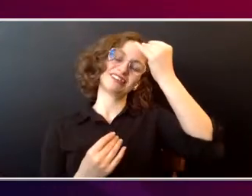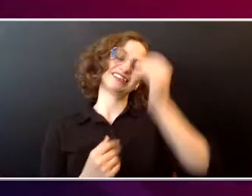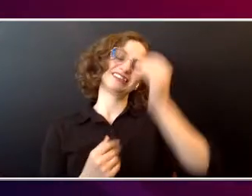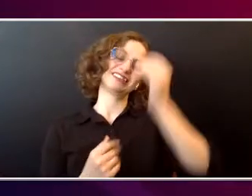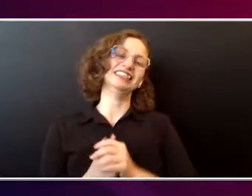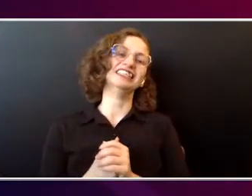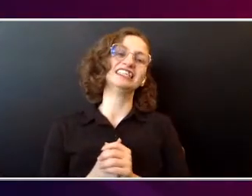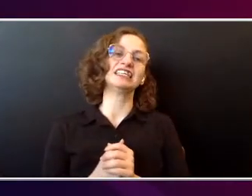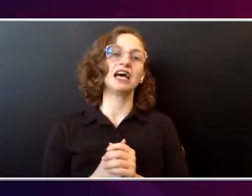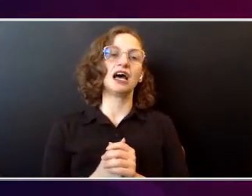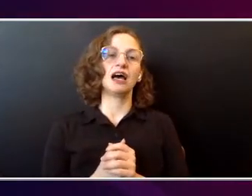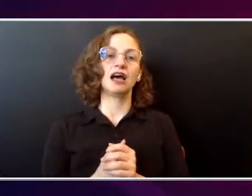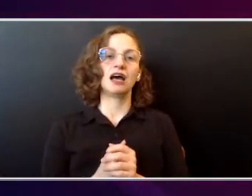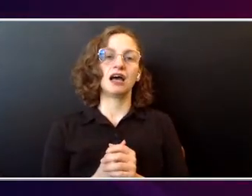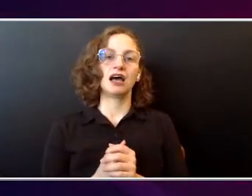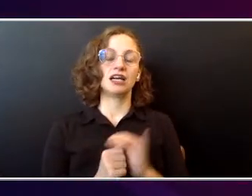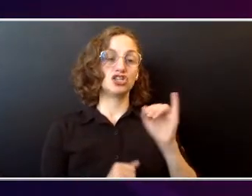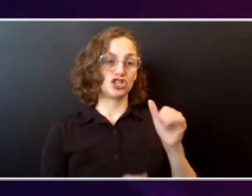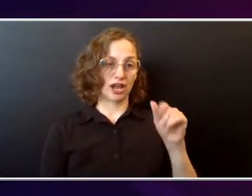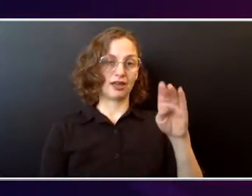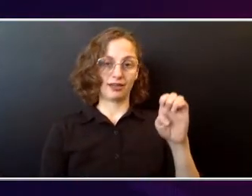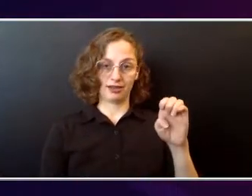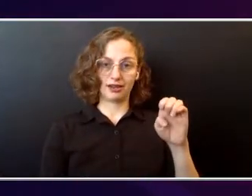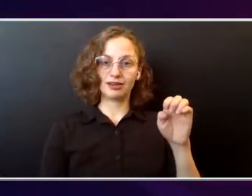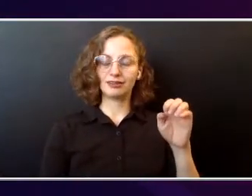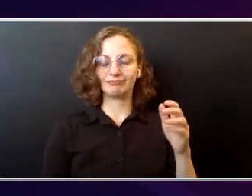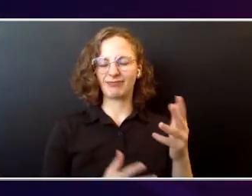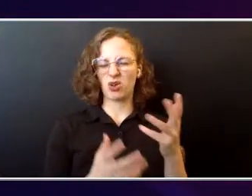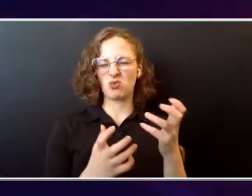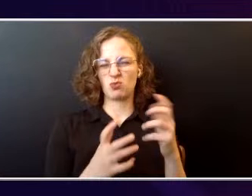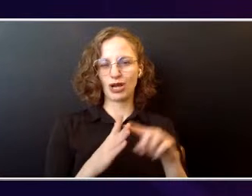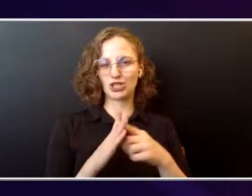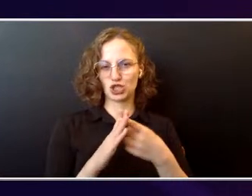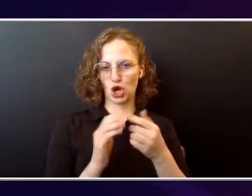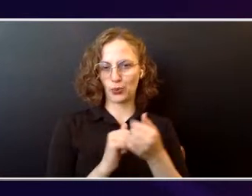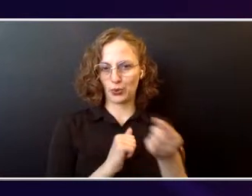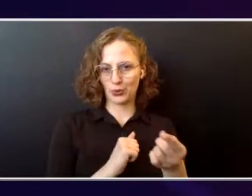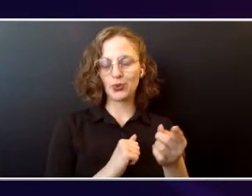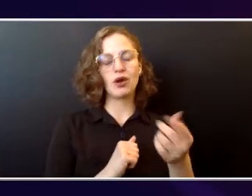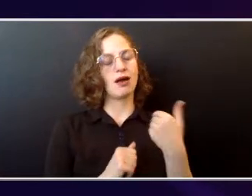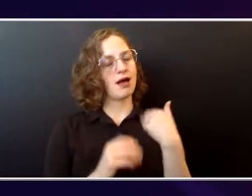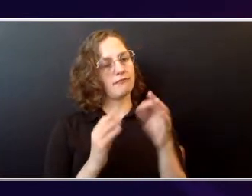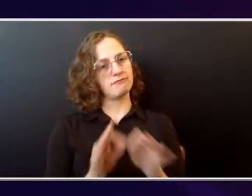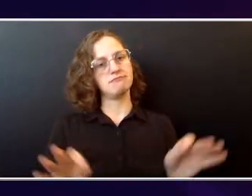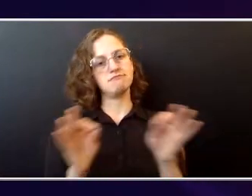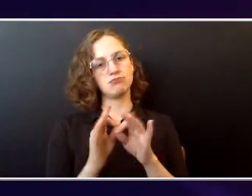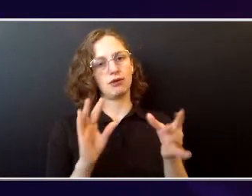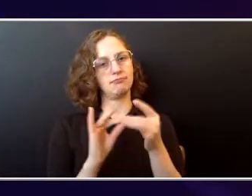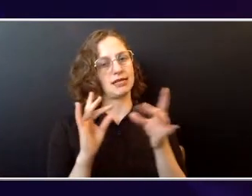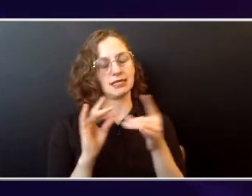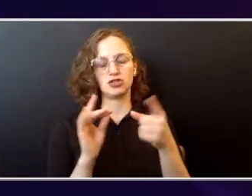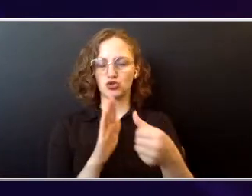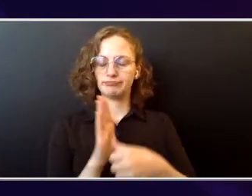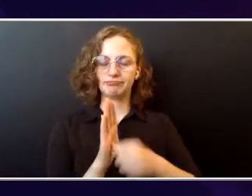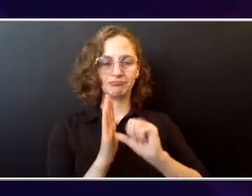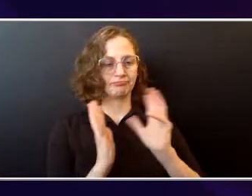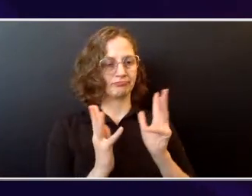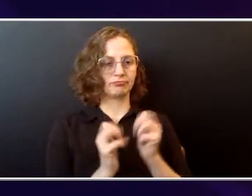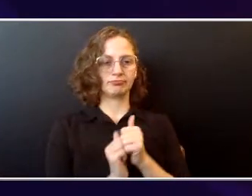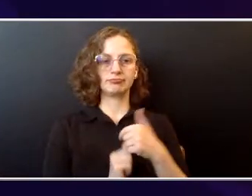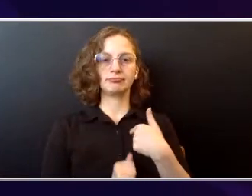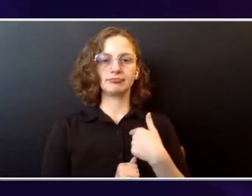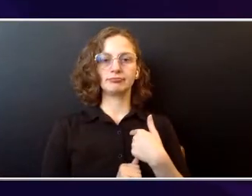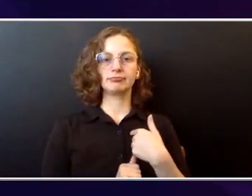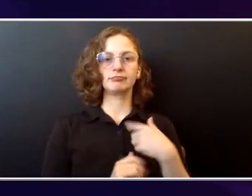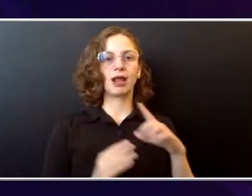you because you have such an important message that you've really stressed when talking to me about the power of a